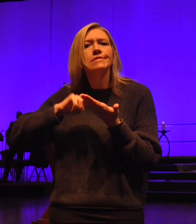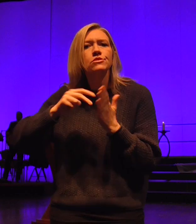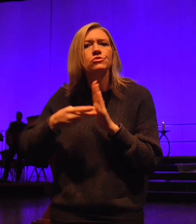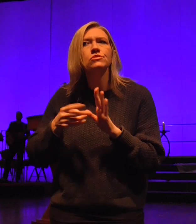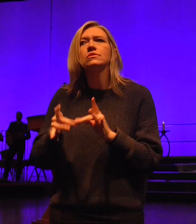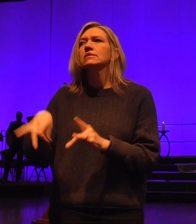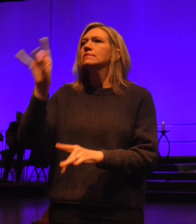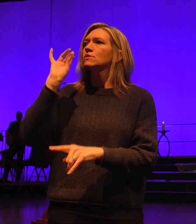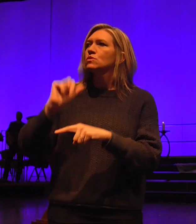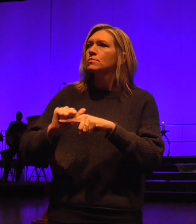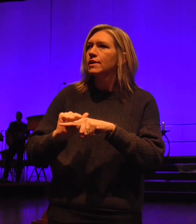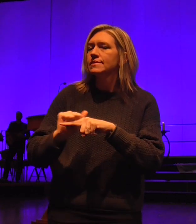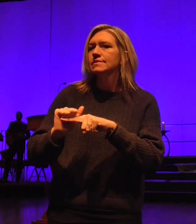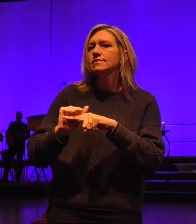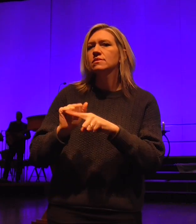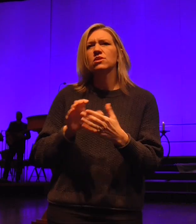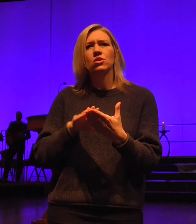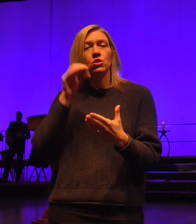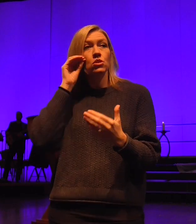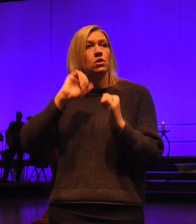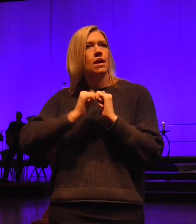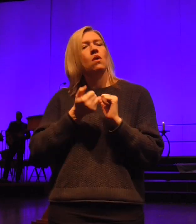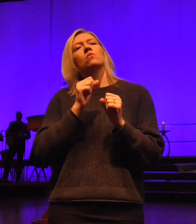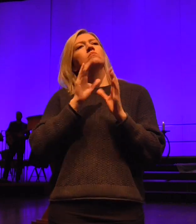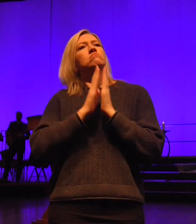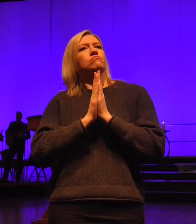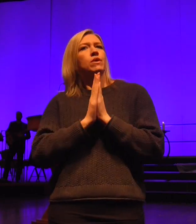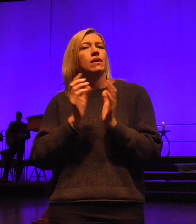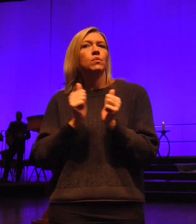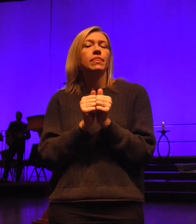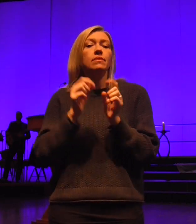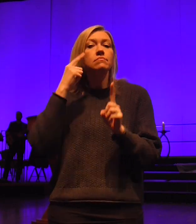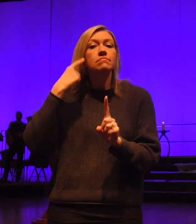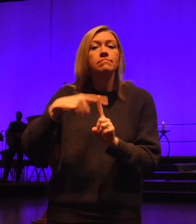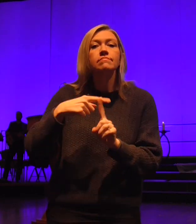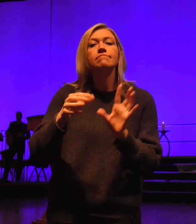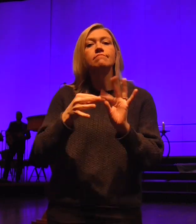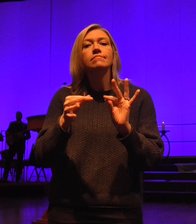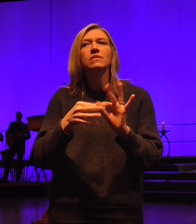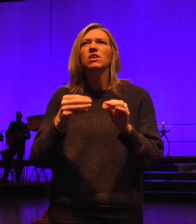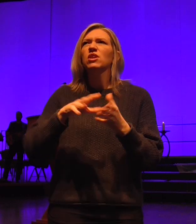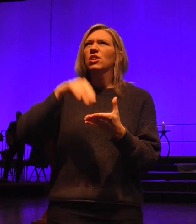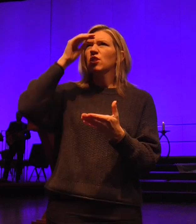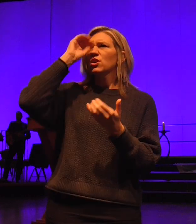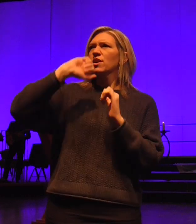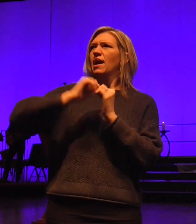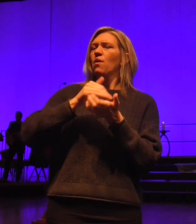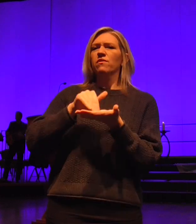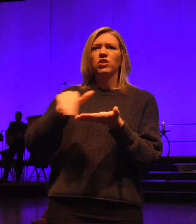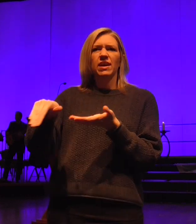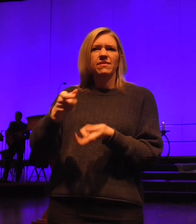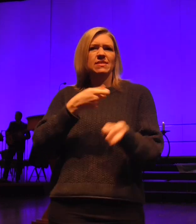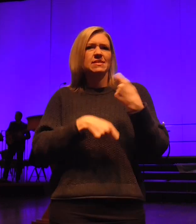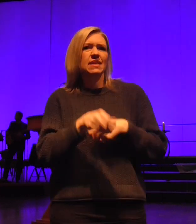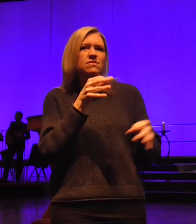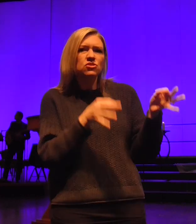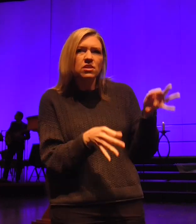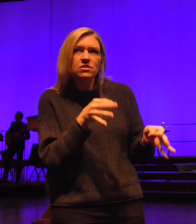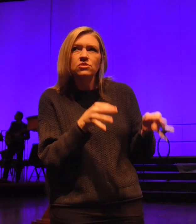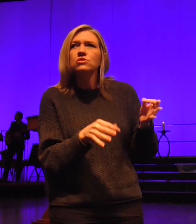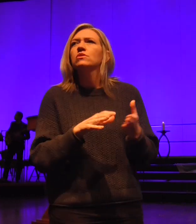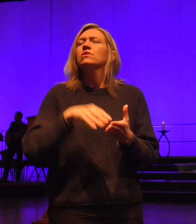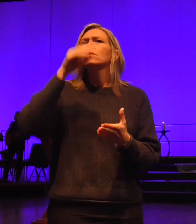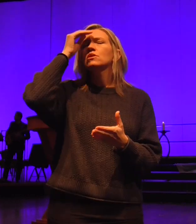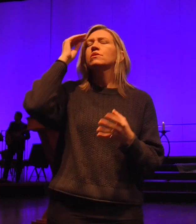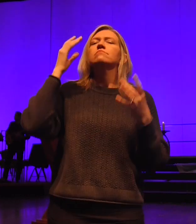spiritual practice. Learn how to pray affirmatively, learn how to forgive instead of judge, learn to meditate